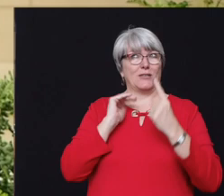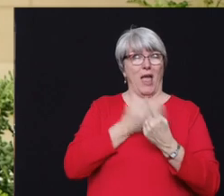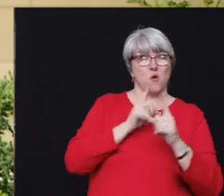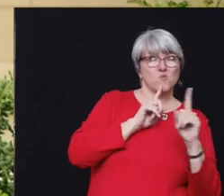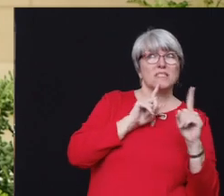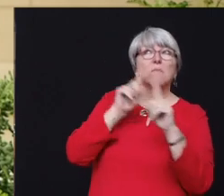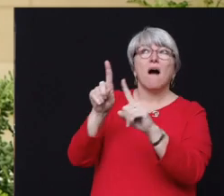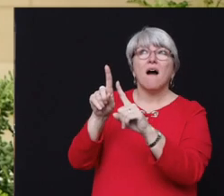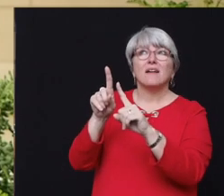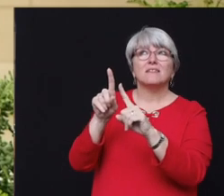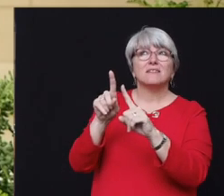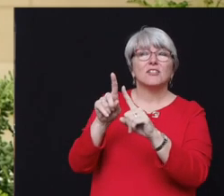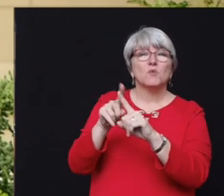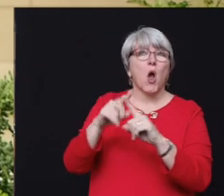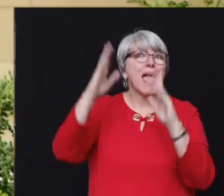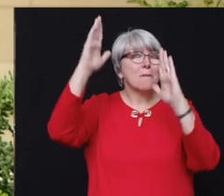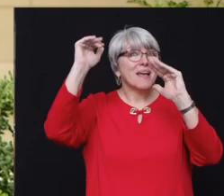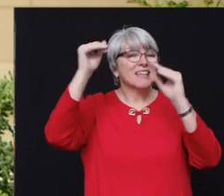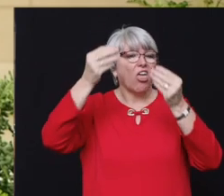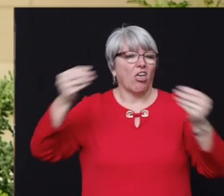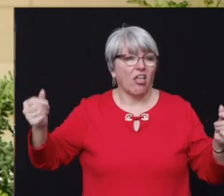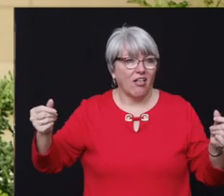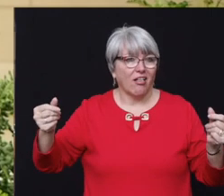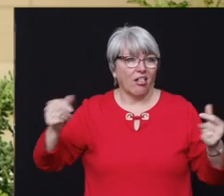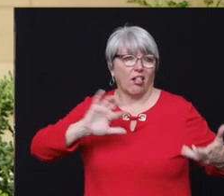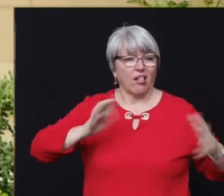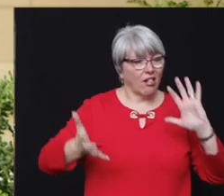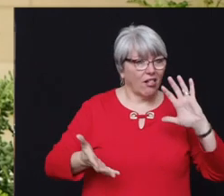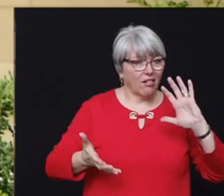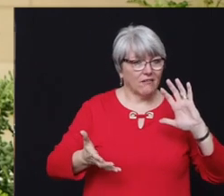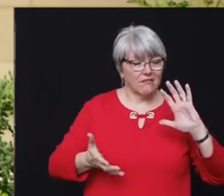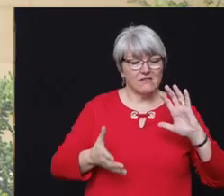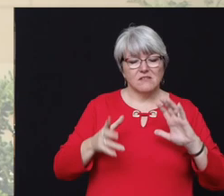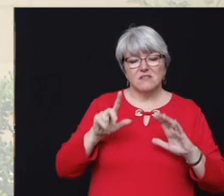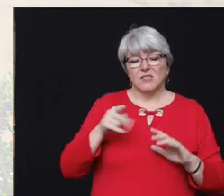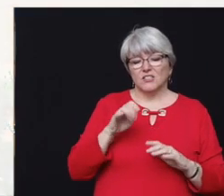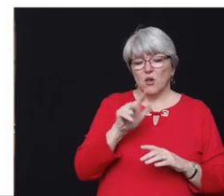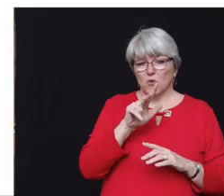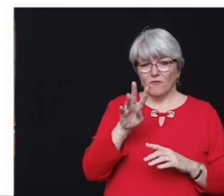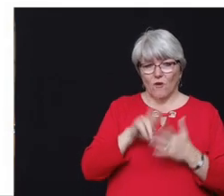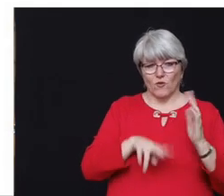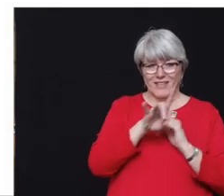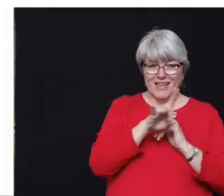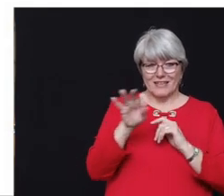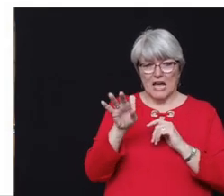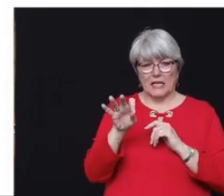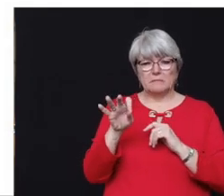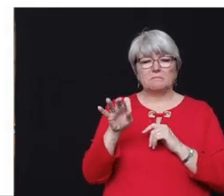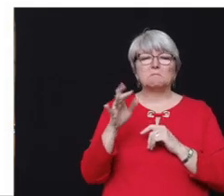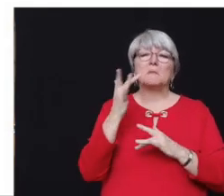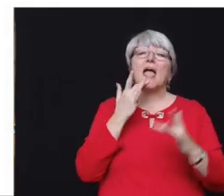response to broken expectations. Psalm 34, verses 8 and 9, David writes, "Taste and